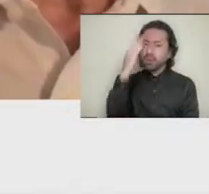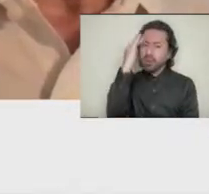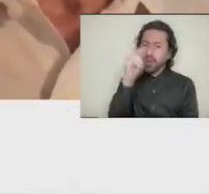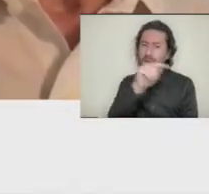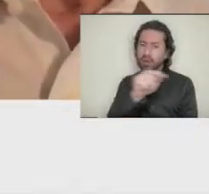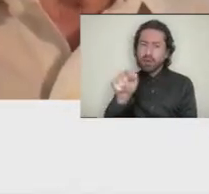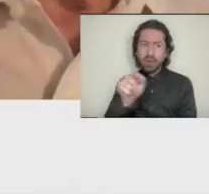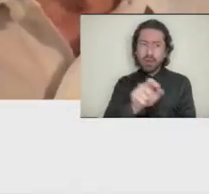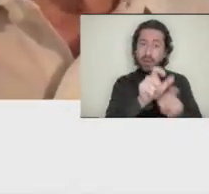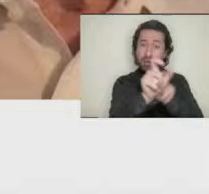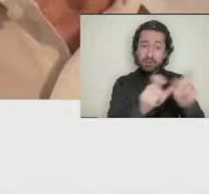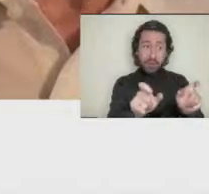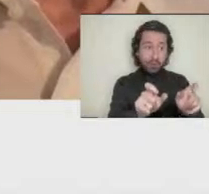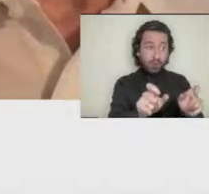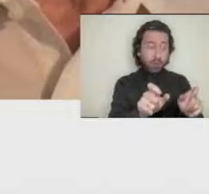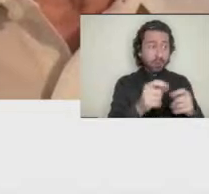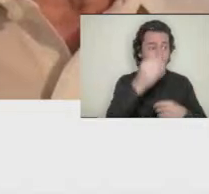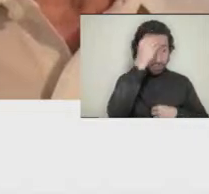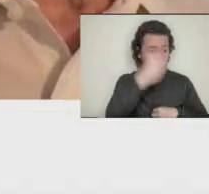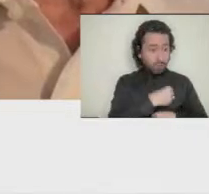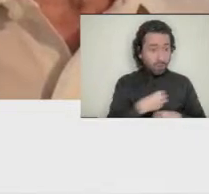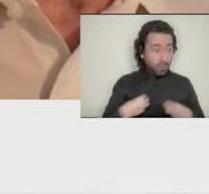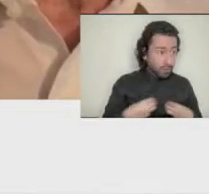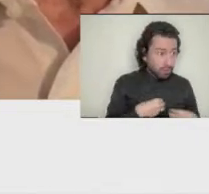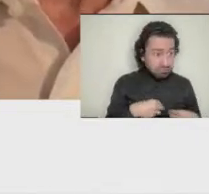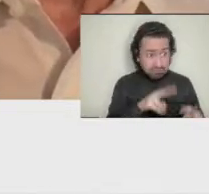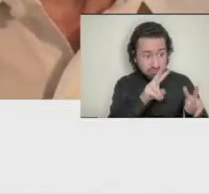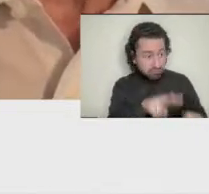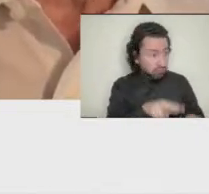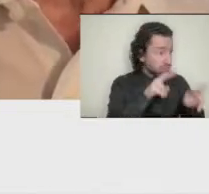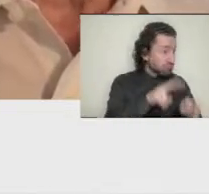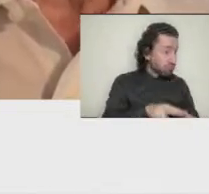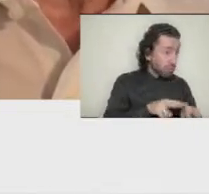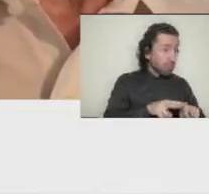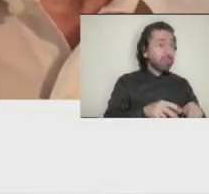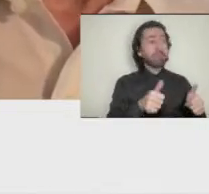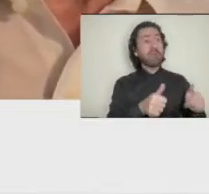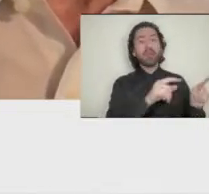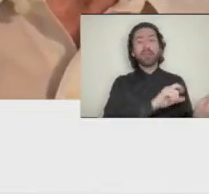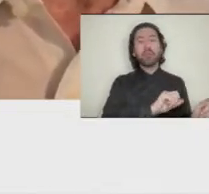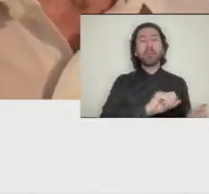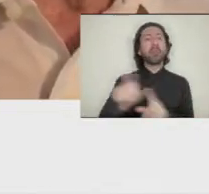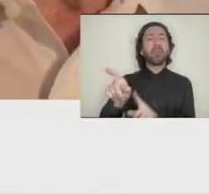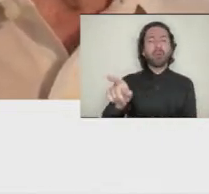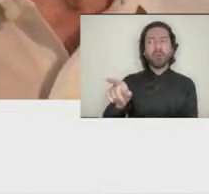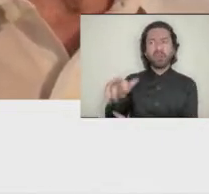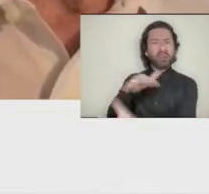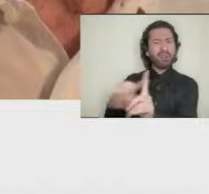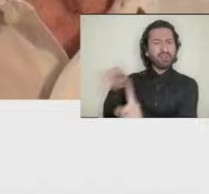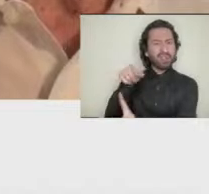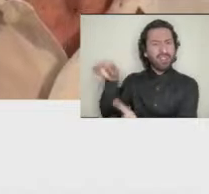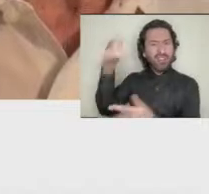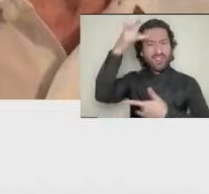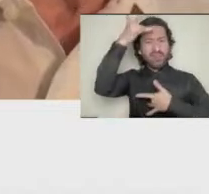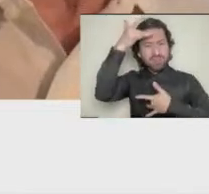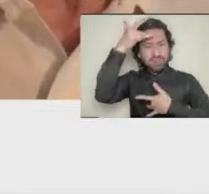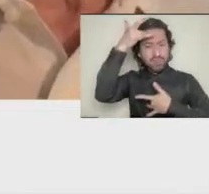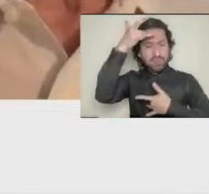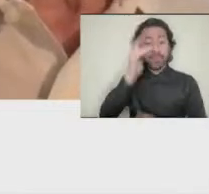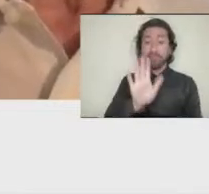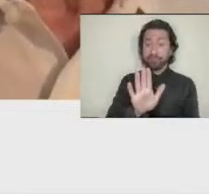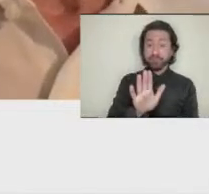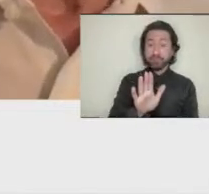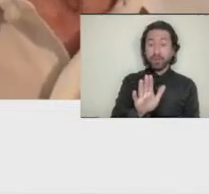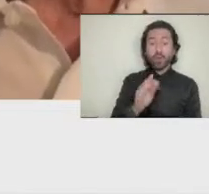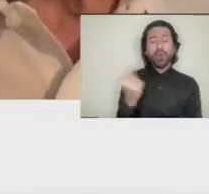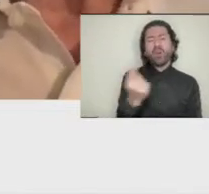care. Health care is vitally important. Universal access, regardless of ability to pay, vitally